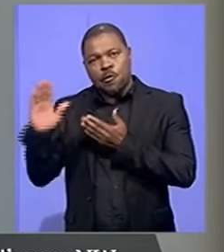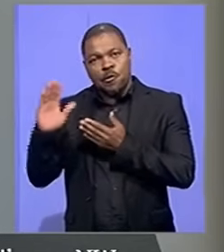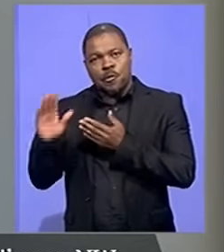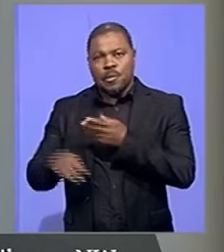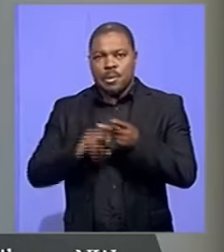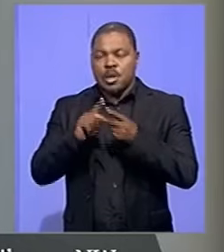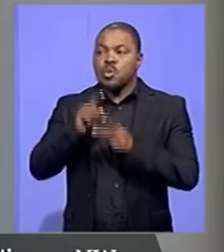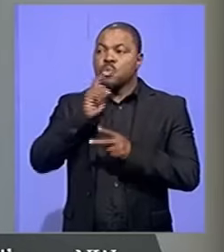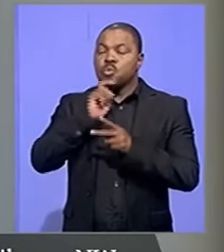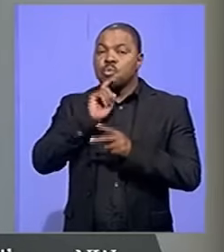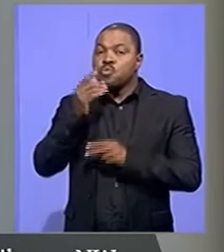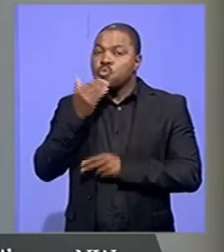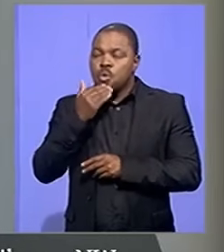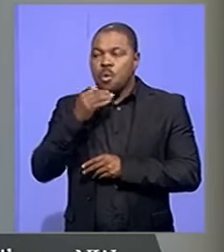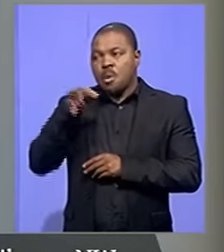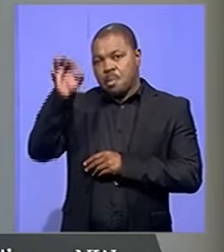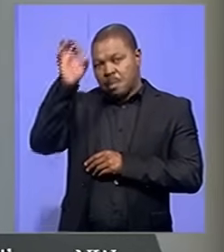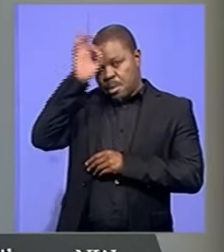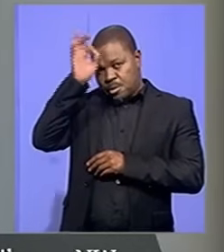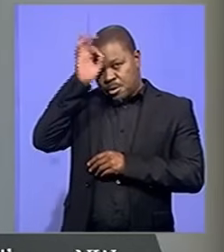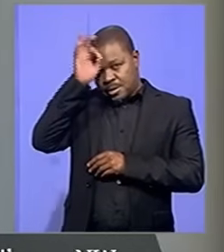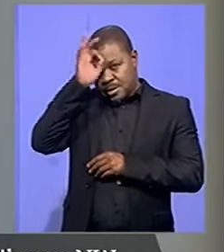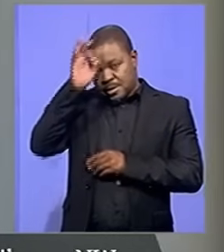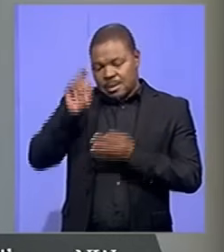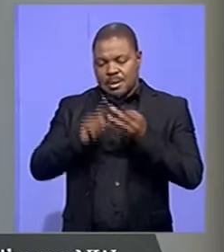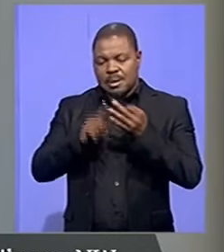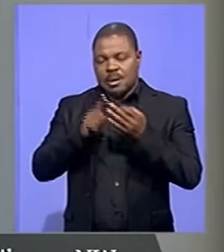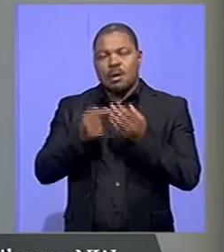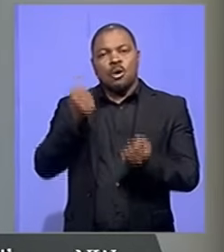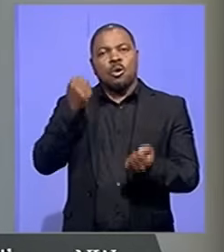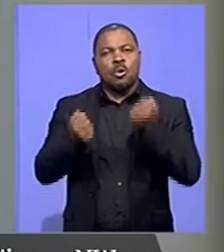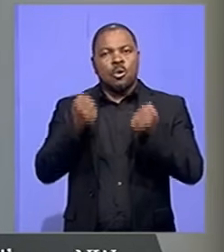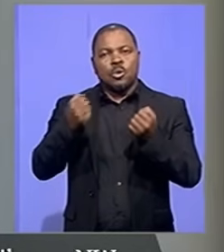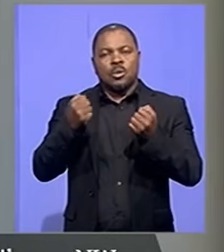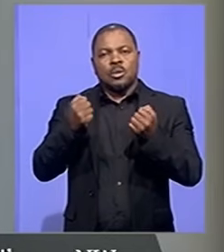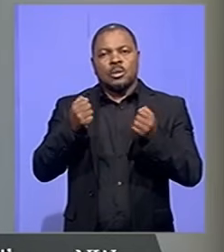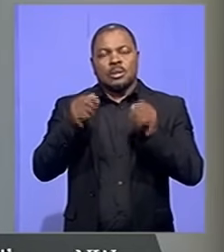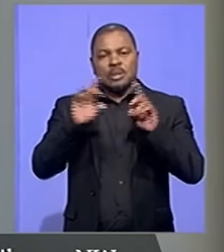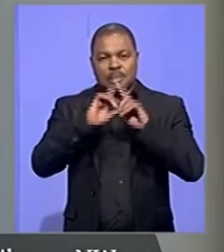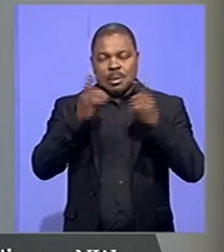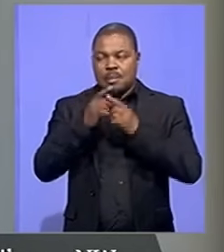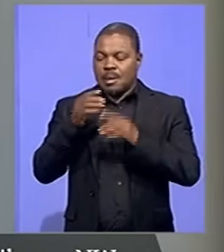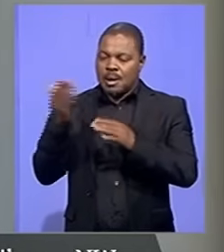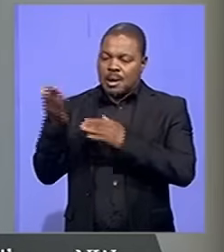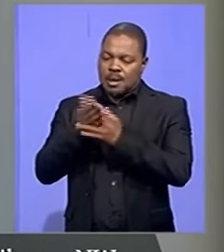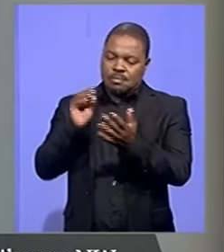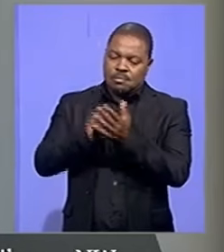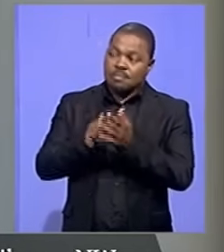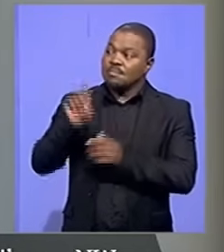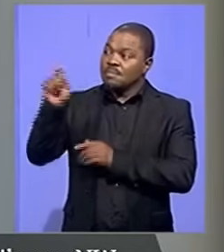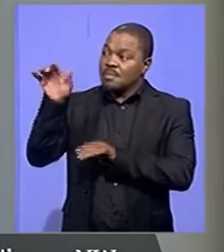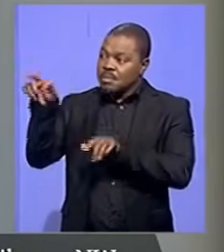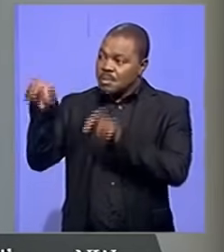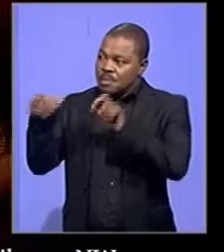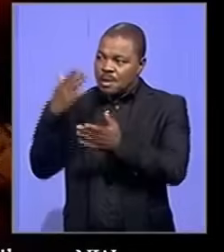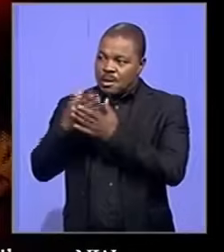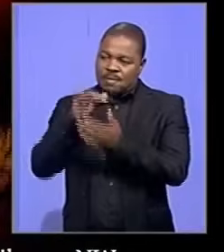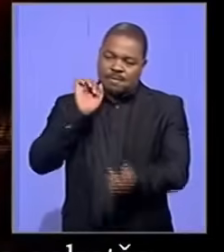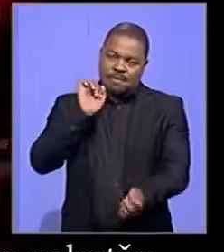dirisa mapodisa le ba justice go bula di case le gore batho ba tshware ba dirang tiro mofuta